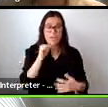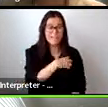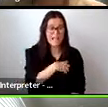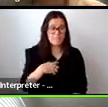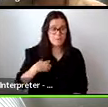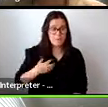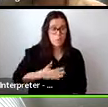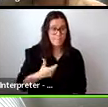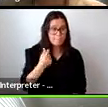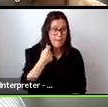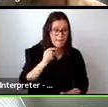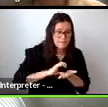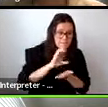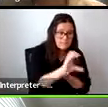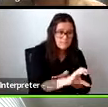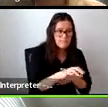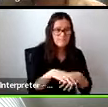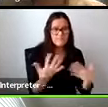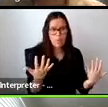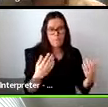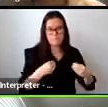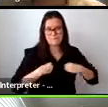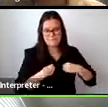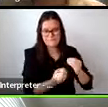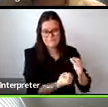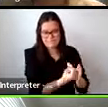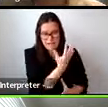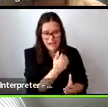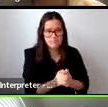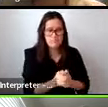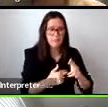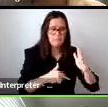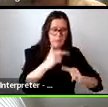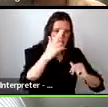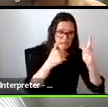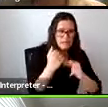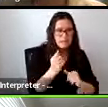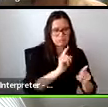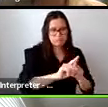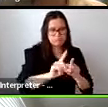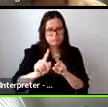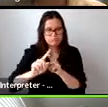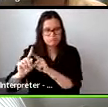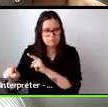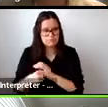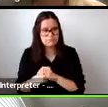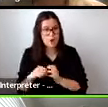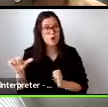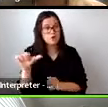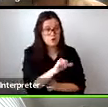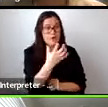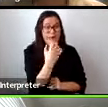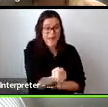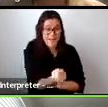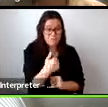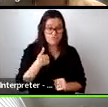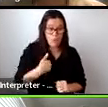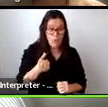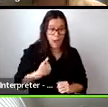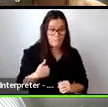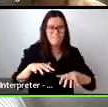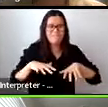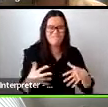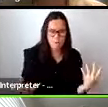for loans, business development loans, that there be accessibility strings attached to them. And show us how to do that right,